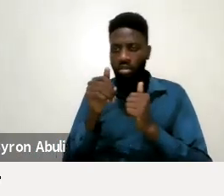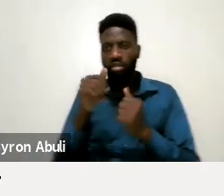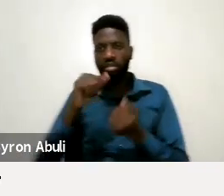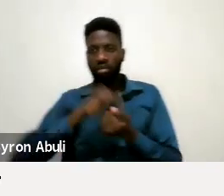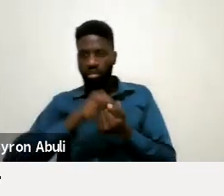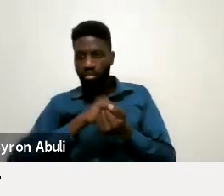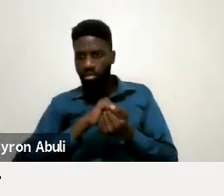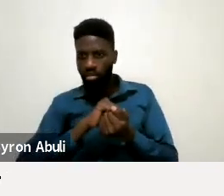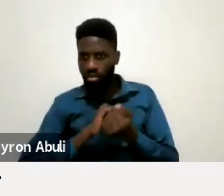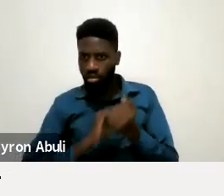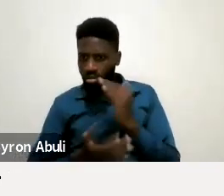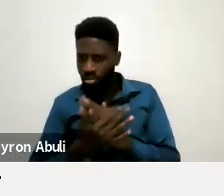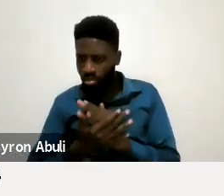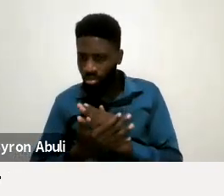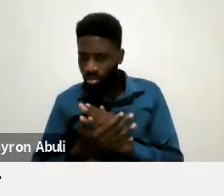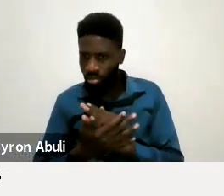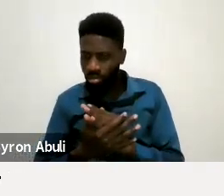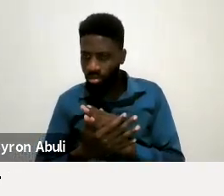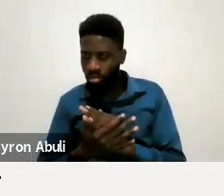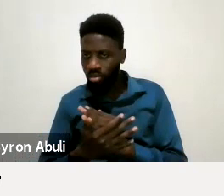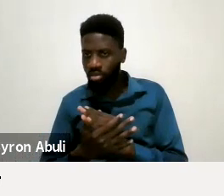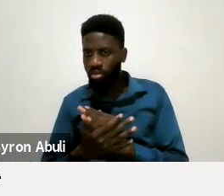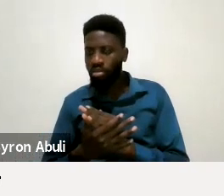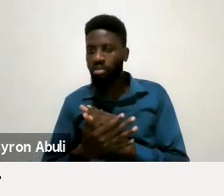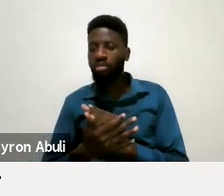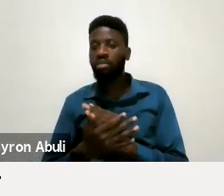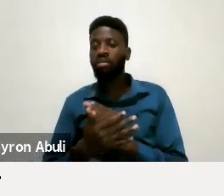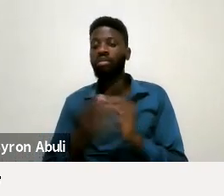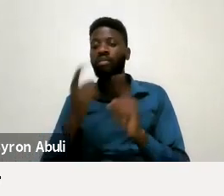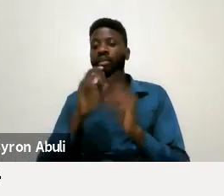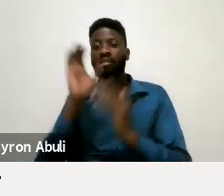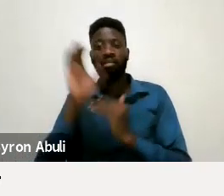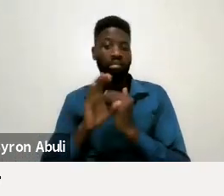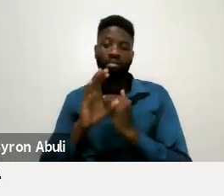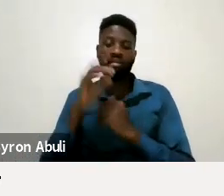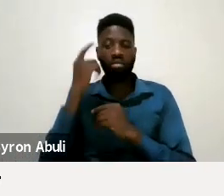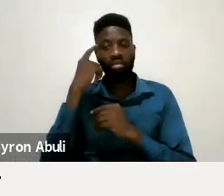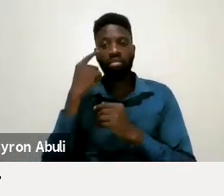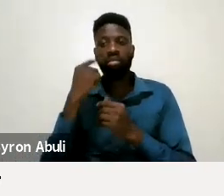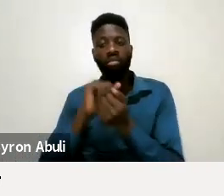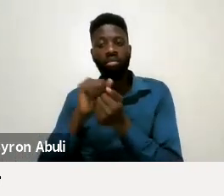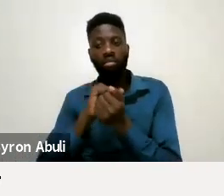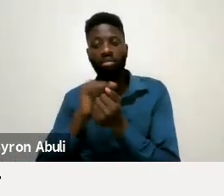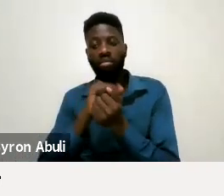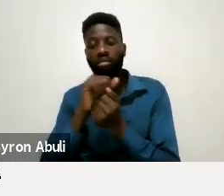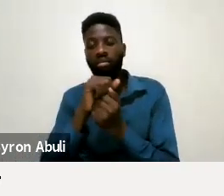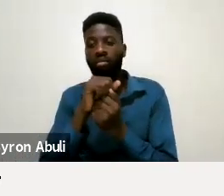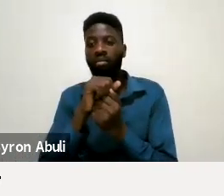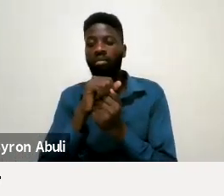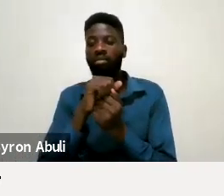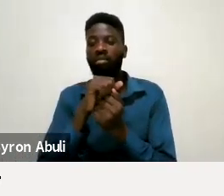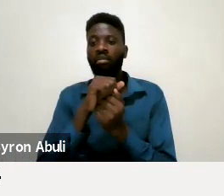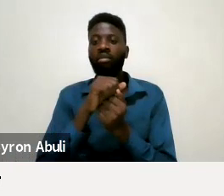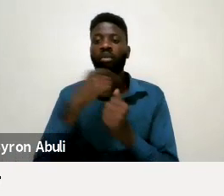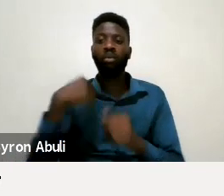Is it? It's Friday from my calendar, unless if I'm having the problem. But I think No, because we've been